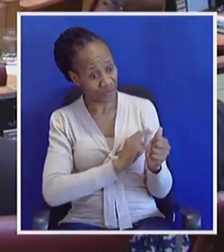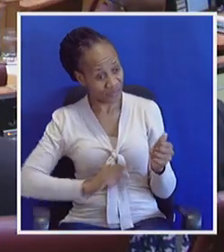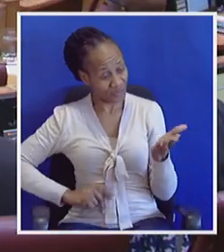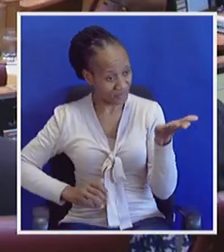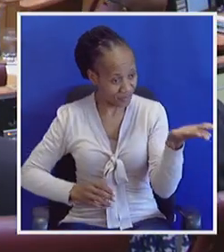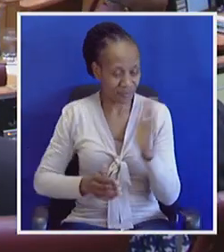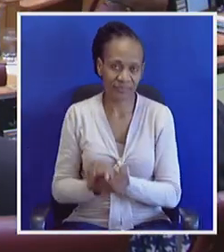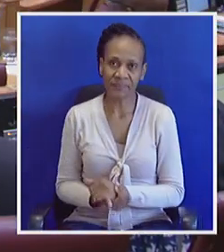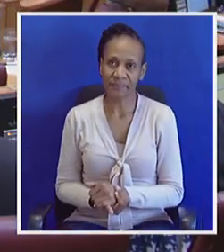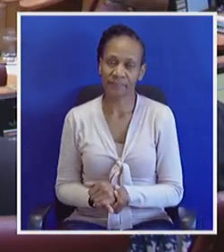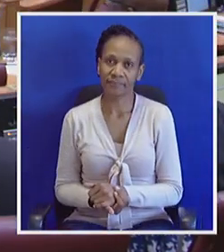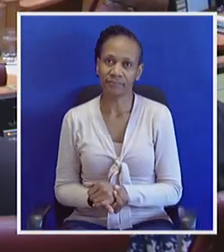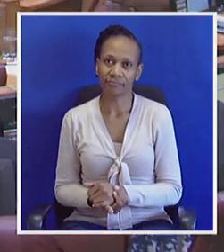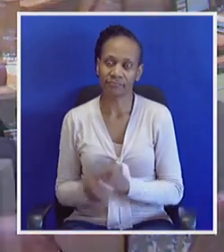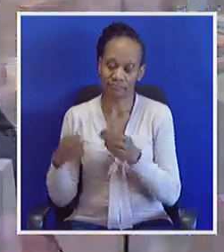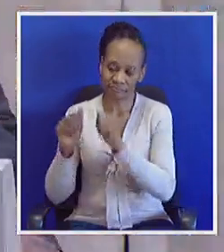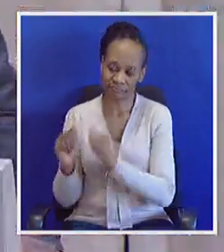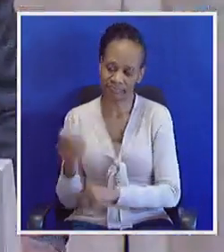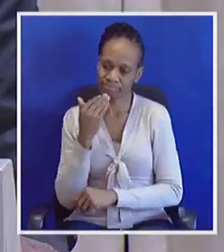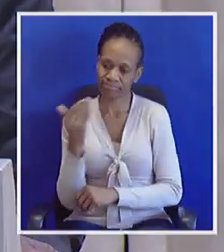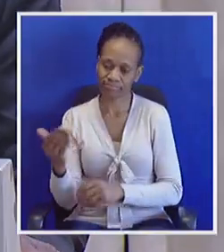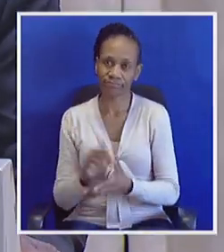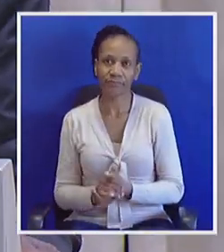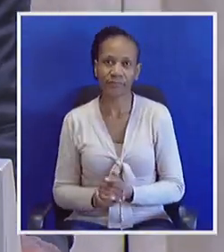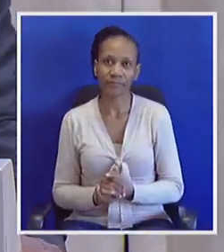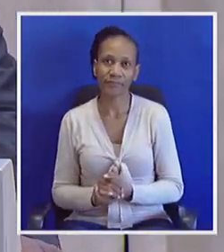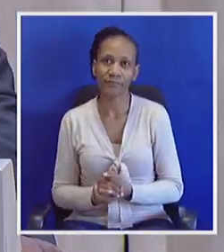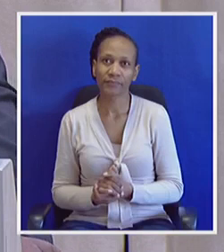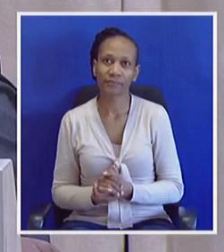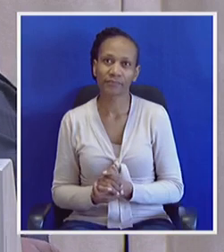Thank you, Madam Chairperson.